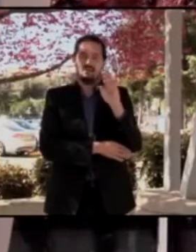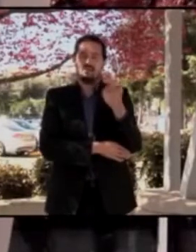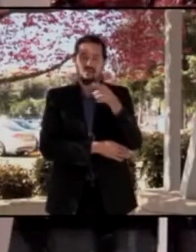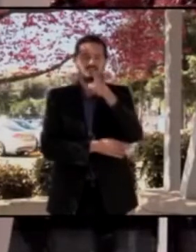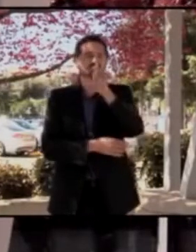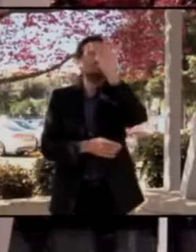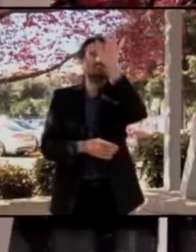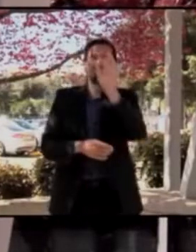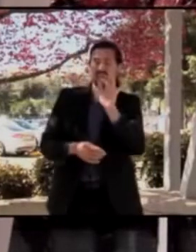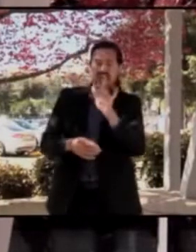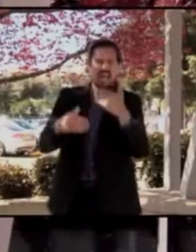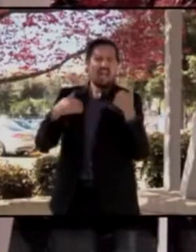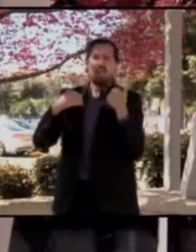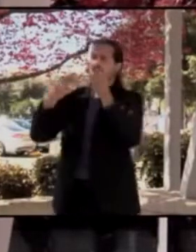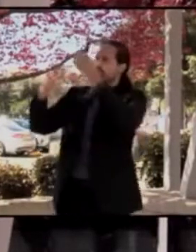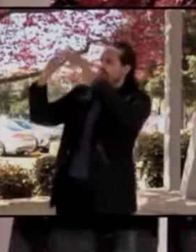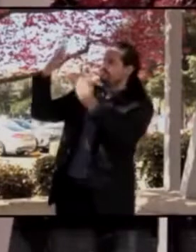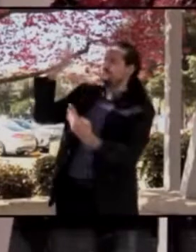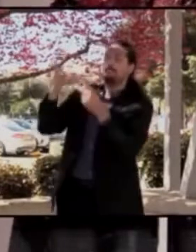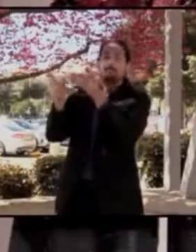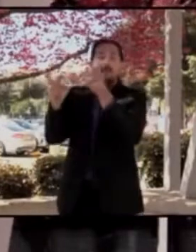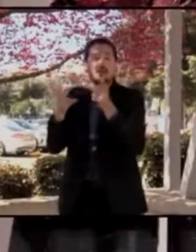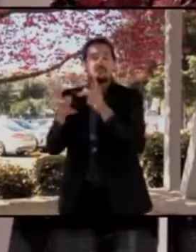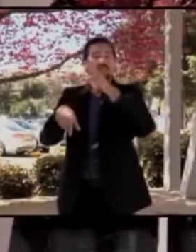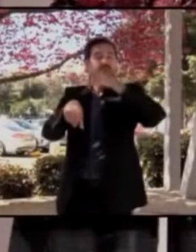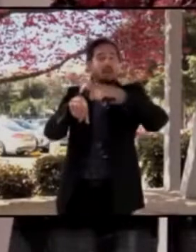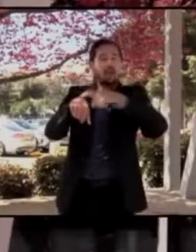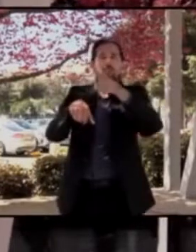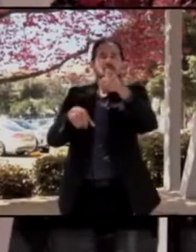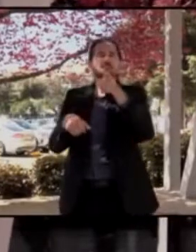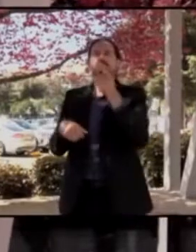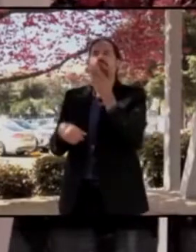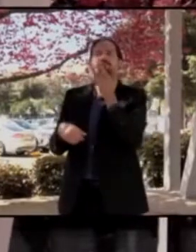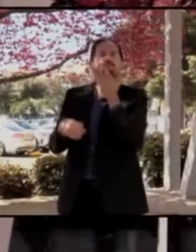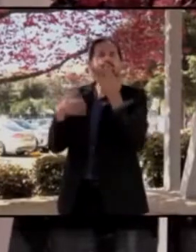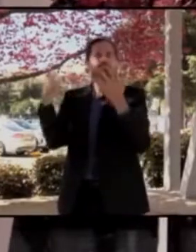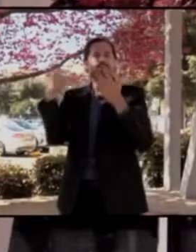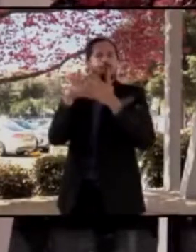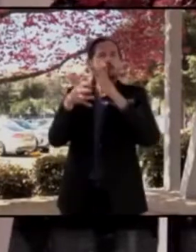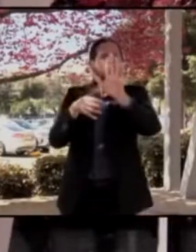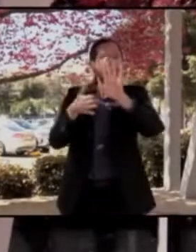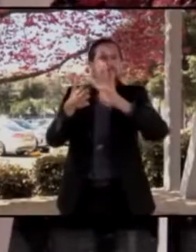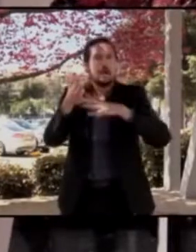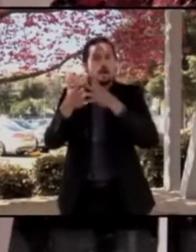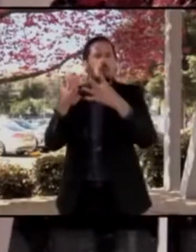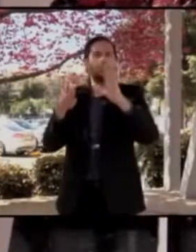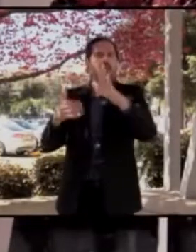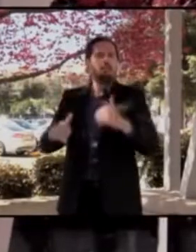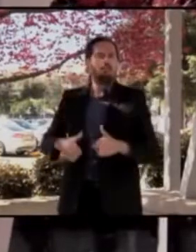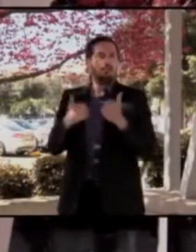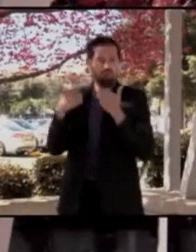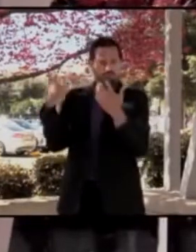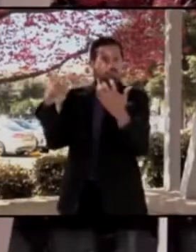get vaccinated as possible. If you can't use a computer, and I'm not calling my mother out, but if you can't use